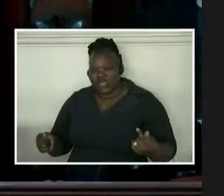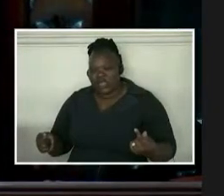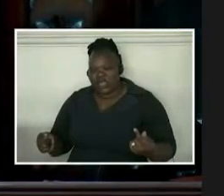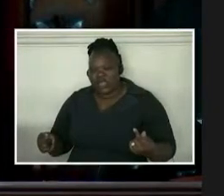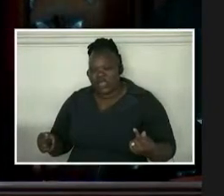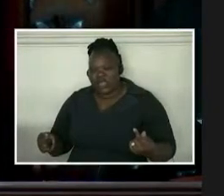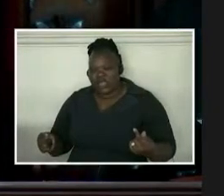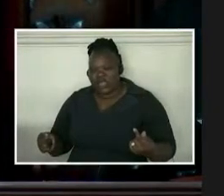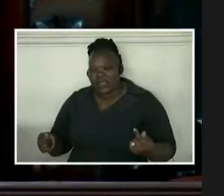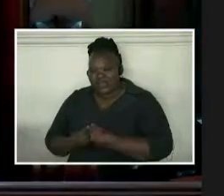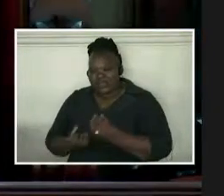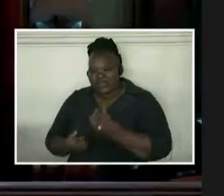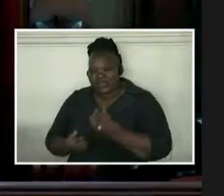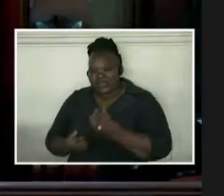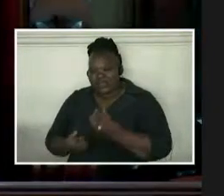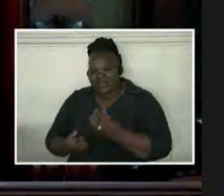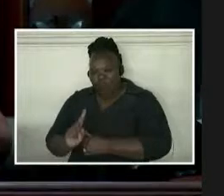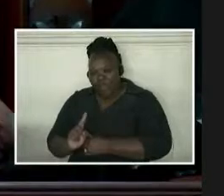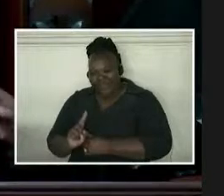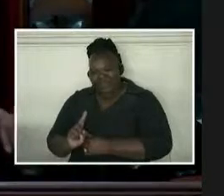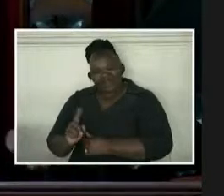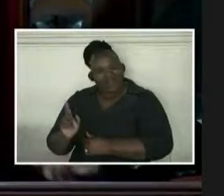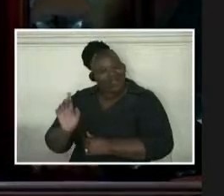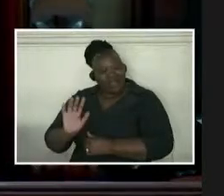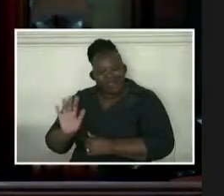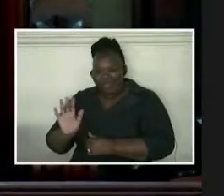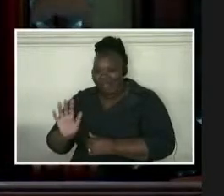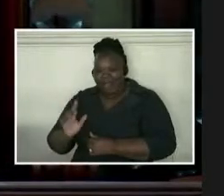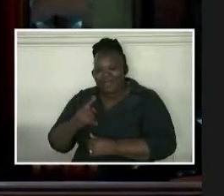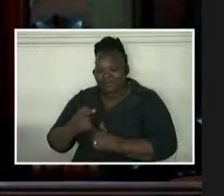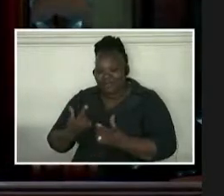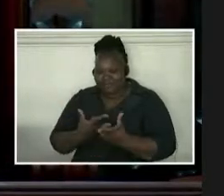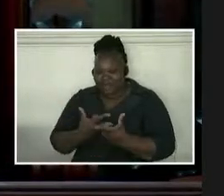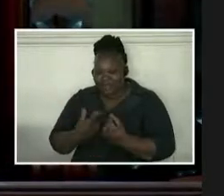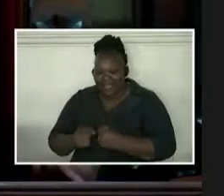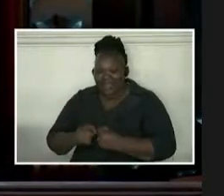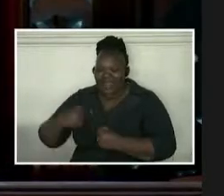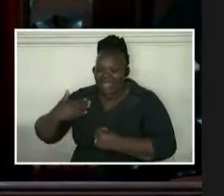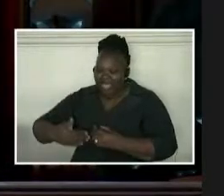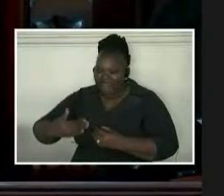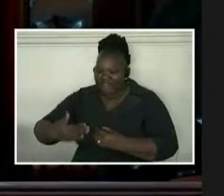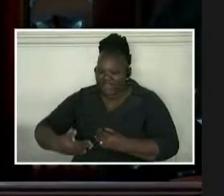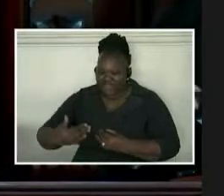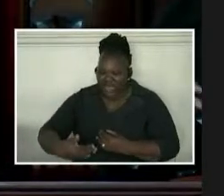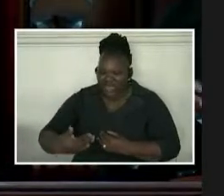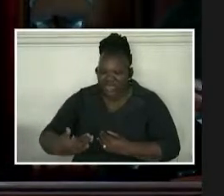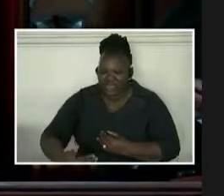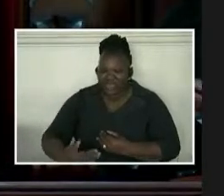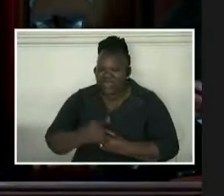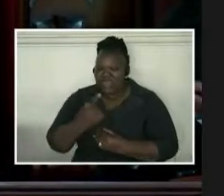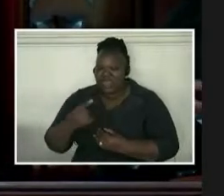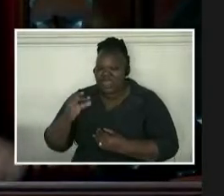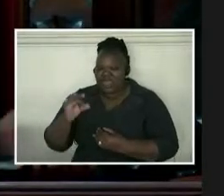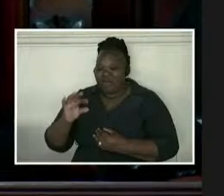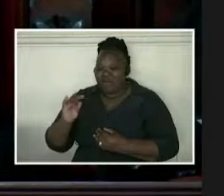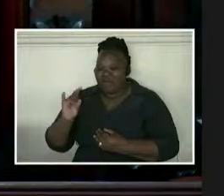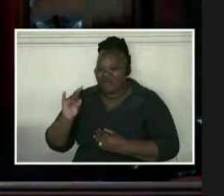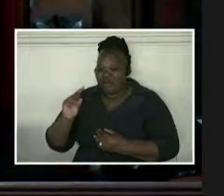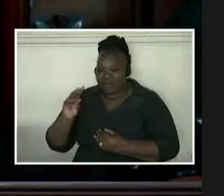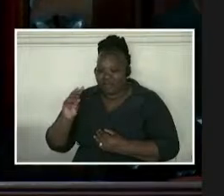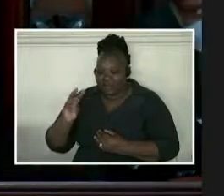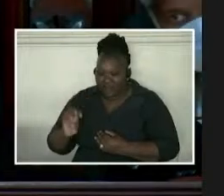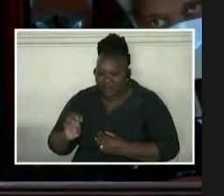must be done through every day so that we find uh we will fight against this